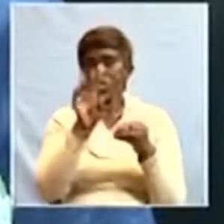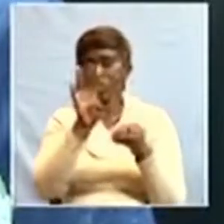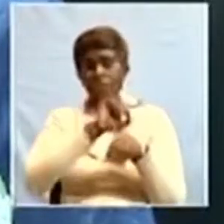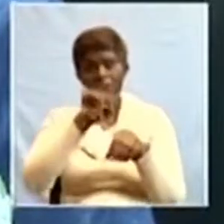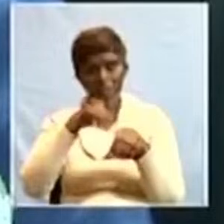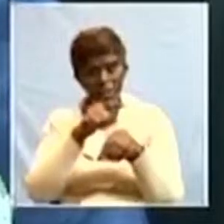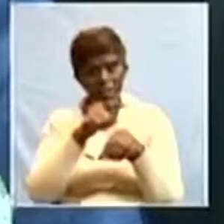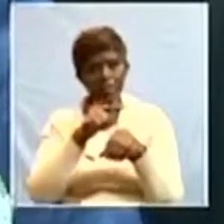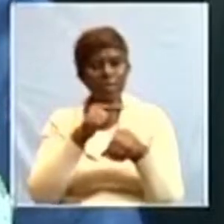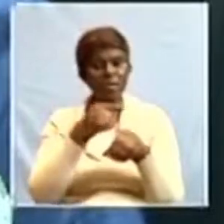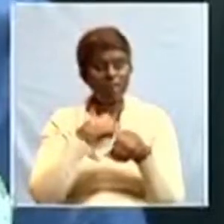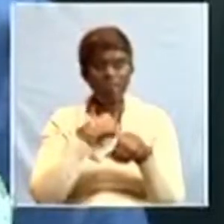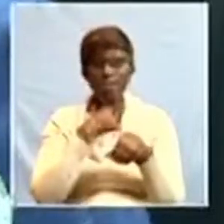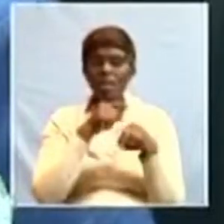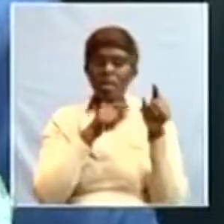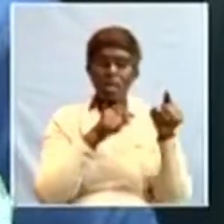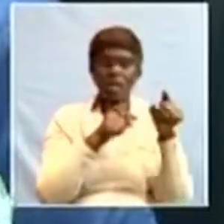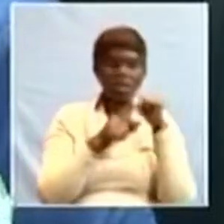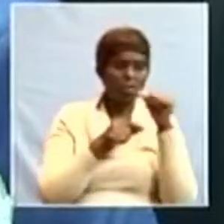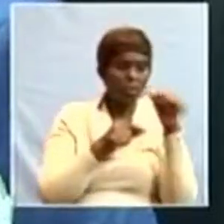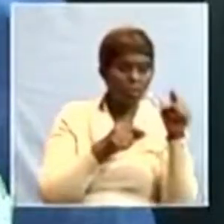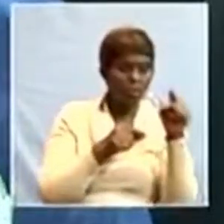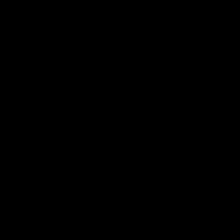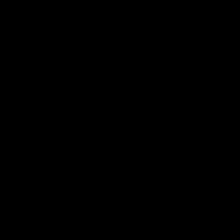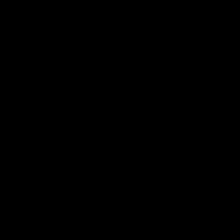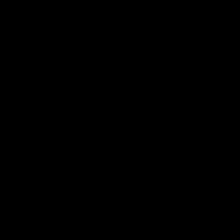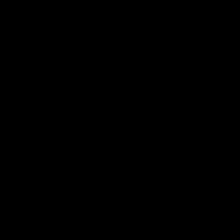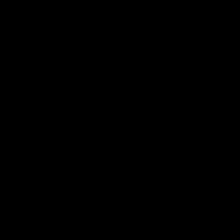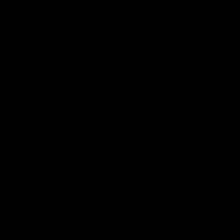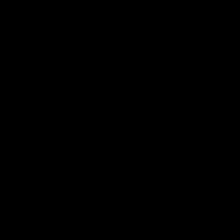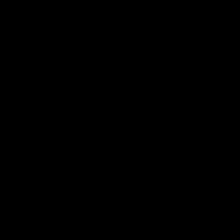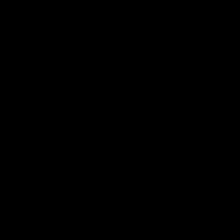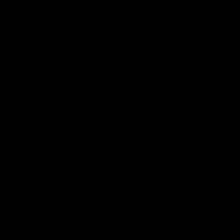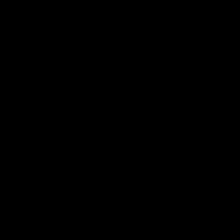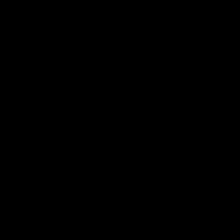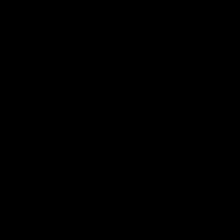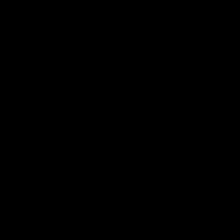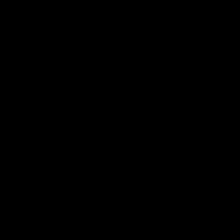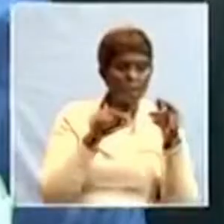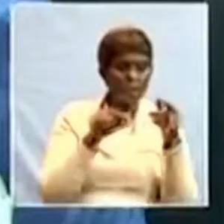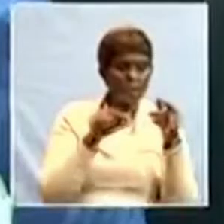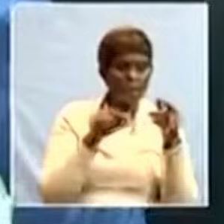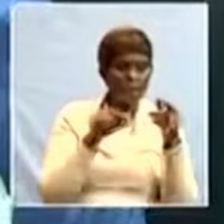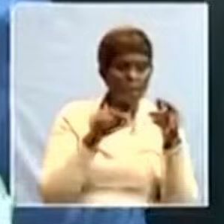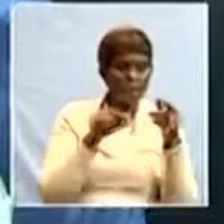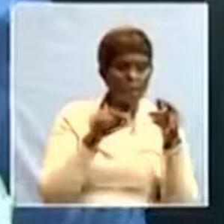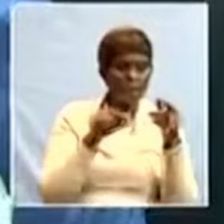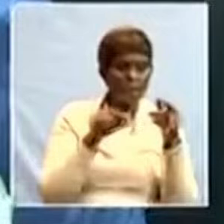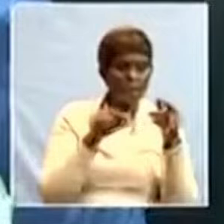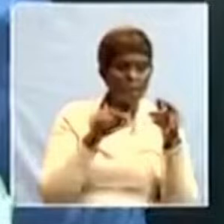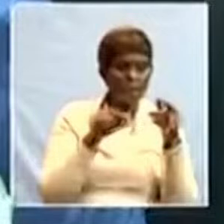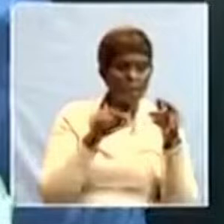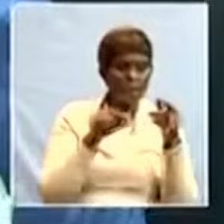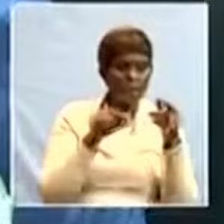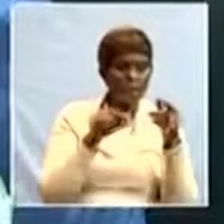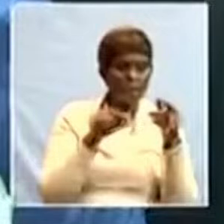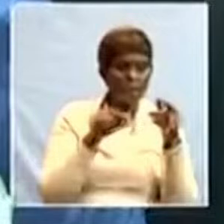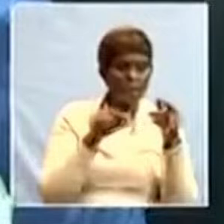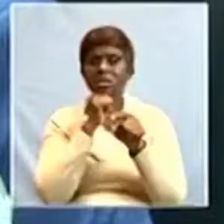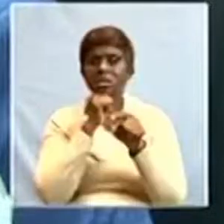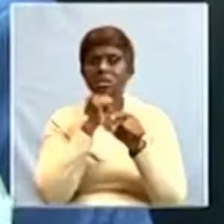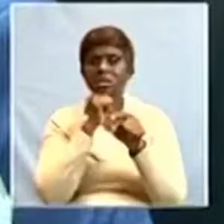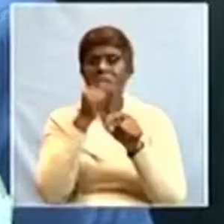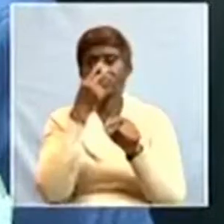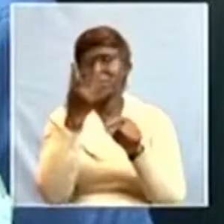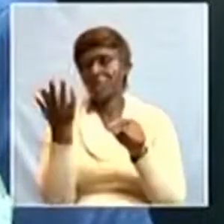24/7. I am not on this. I was paid, and auditors nowhere